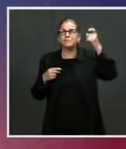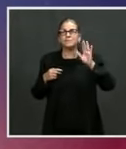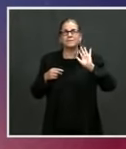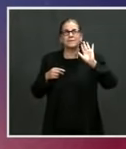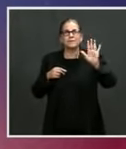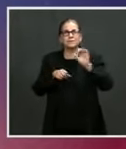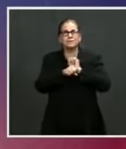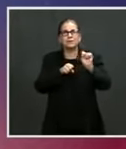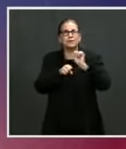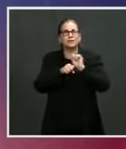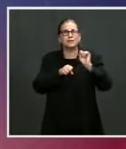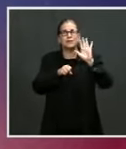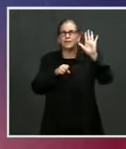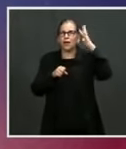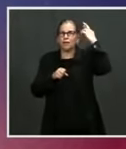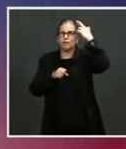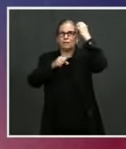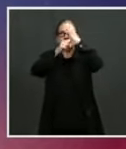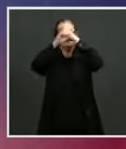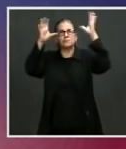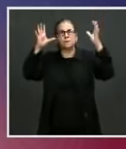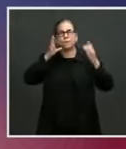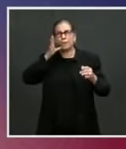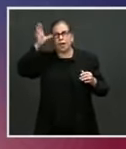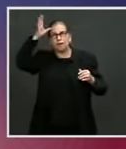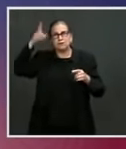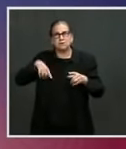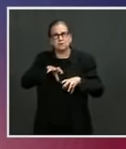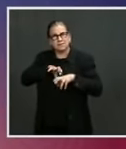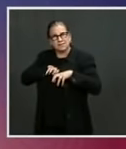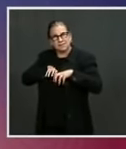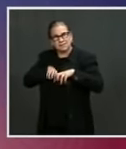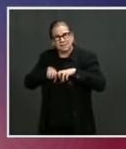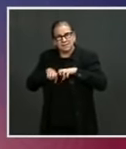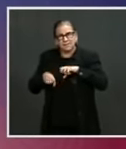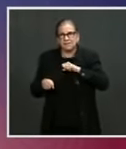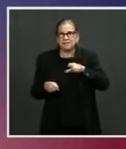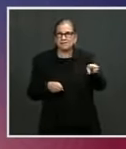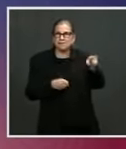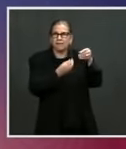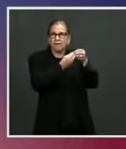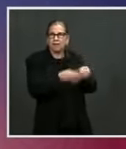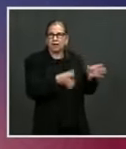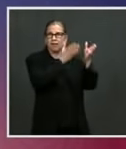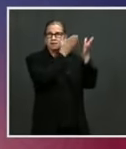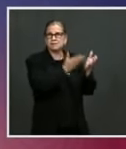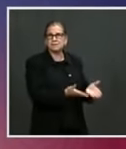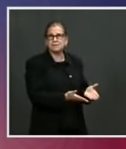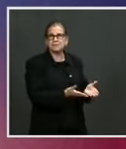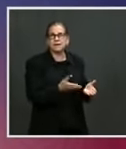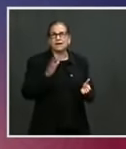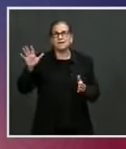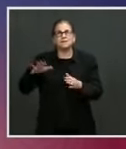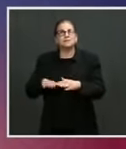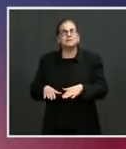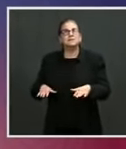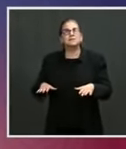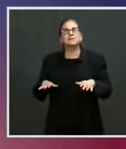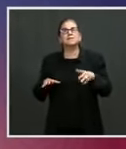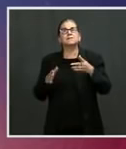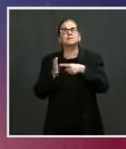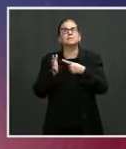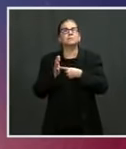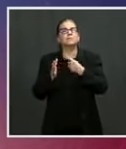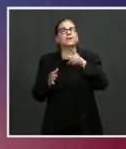parent who has lost a child, the pain of a child who has lost their parent. For every